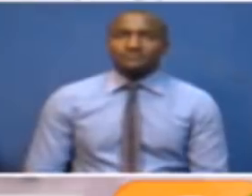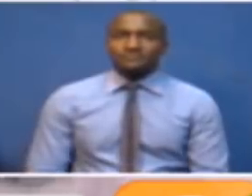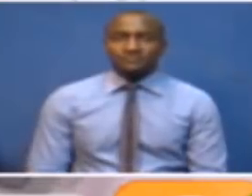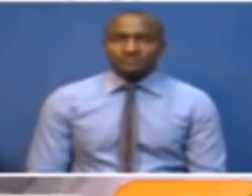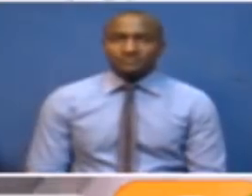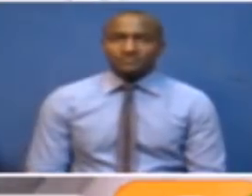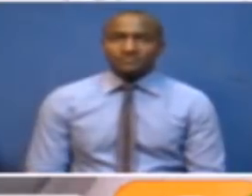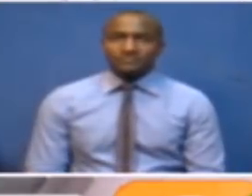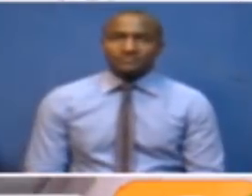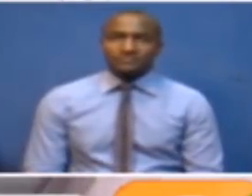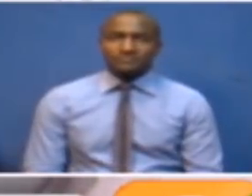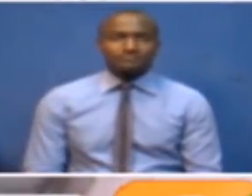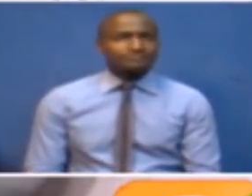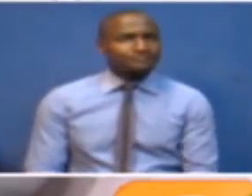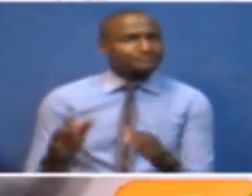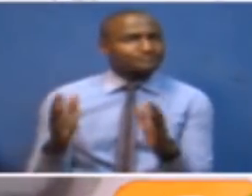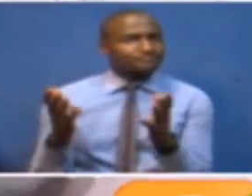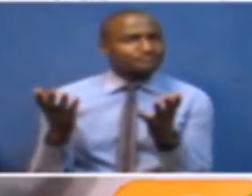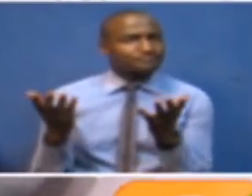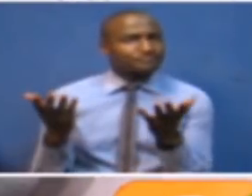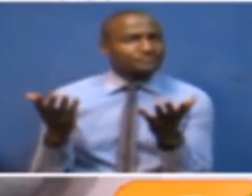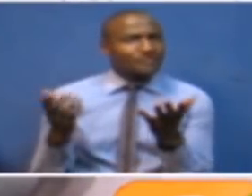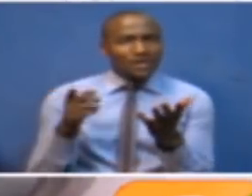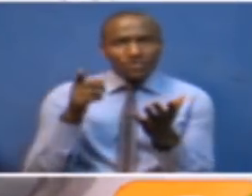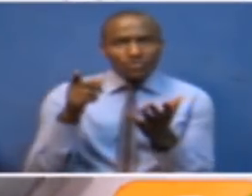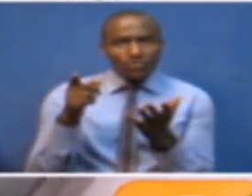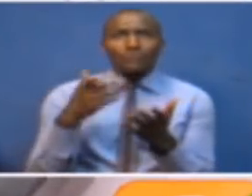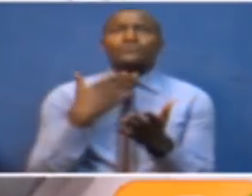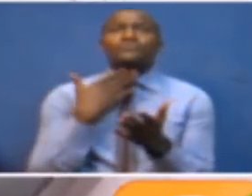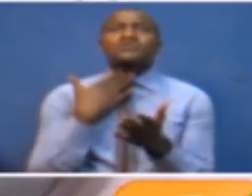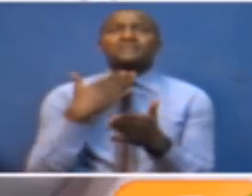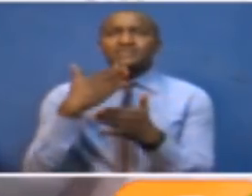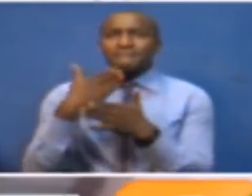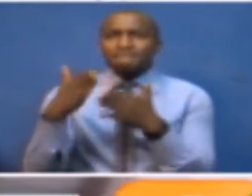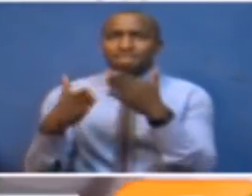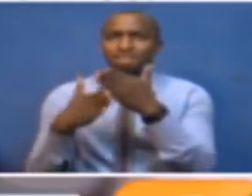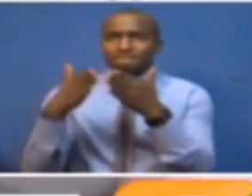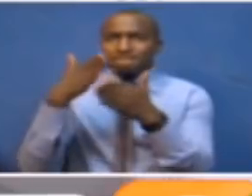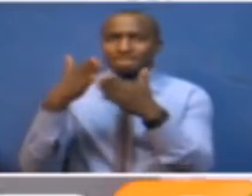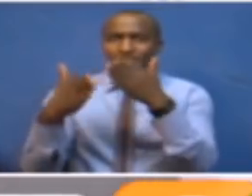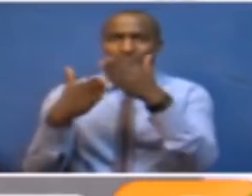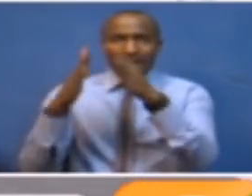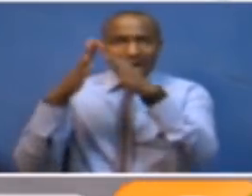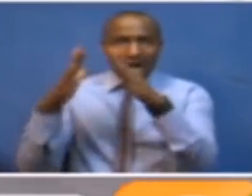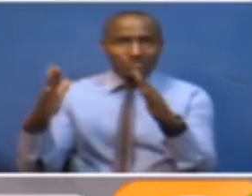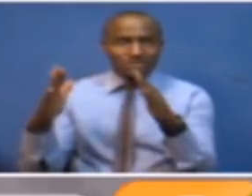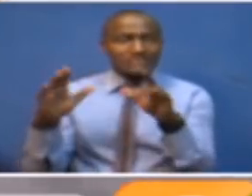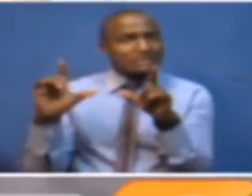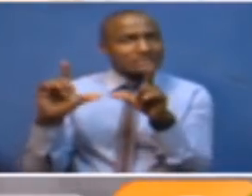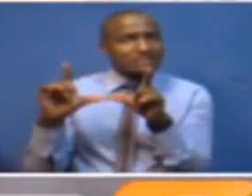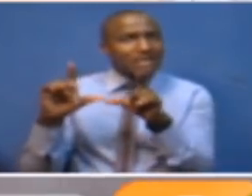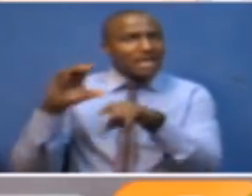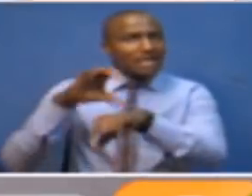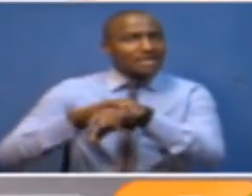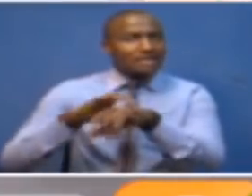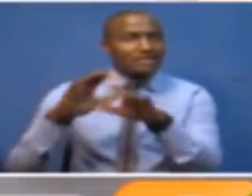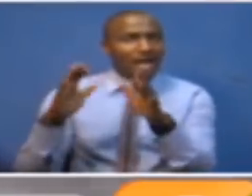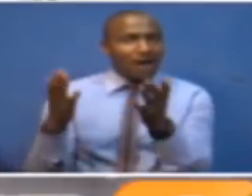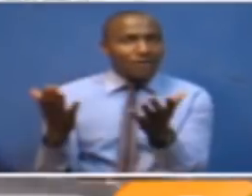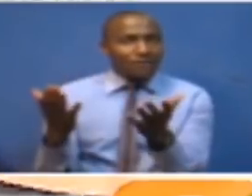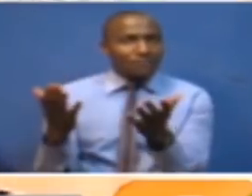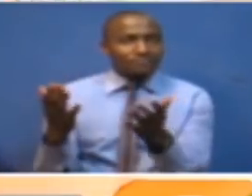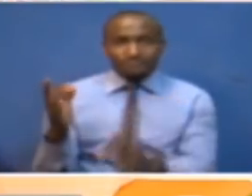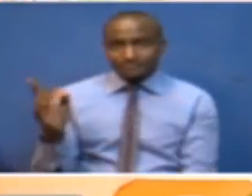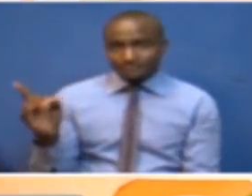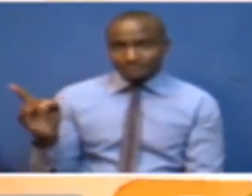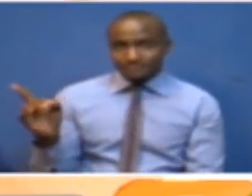In all of this, how exactly do you get approval to put up a building, and who should Kenyans hold accountable for the demolitions? Let's see what the